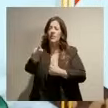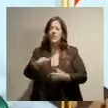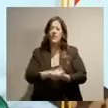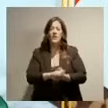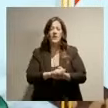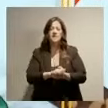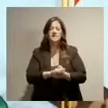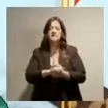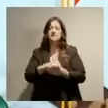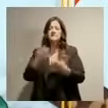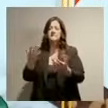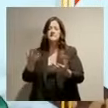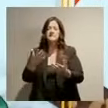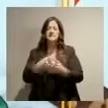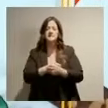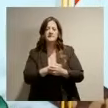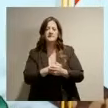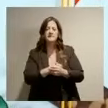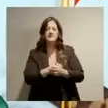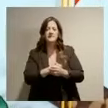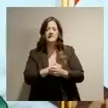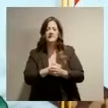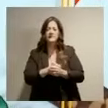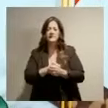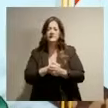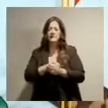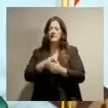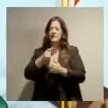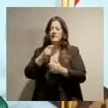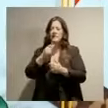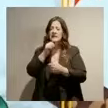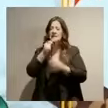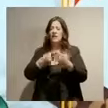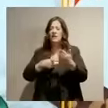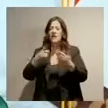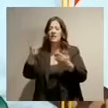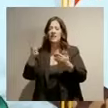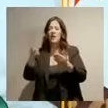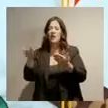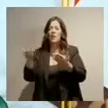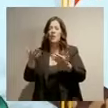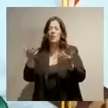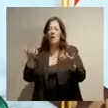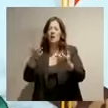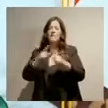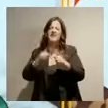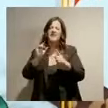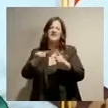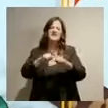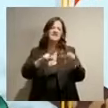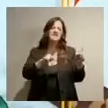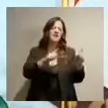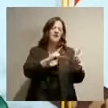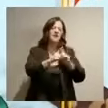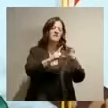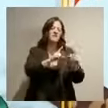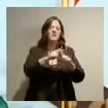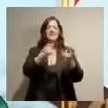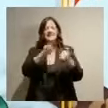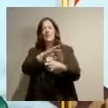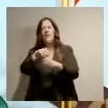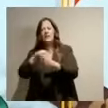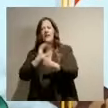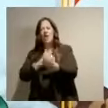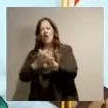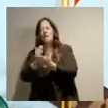but not at the level they originally wanted. We're going to have a separate conversation. It's funded in the budget. I just don't want you to come back and say